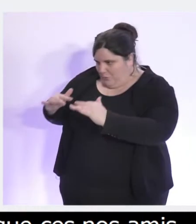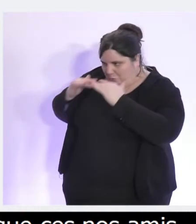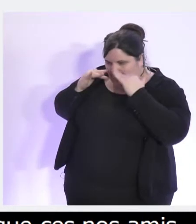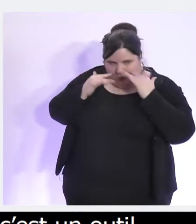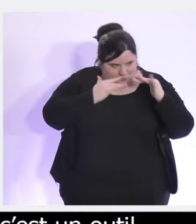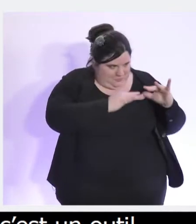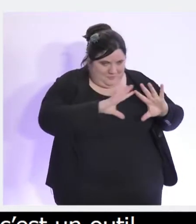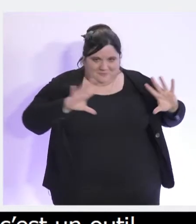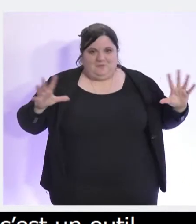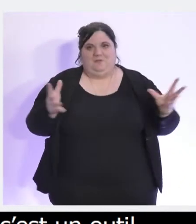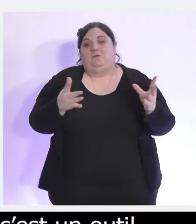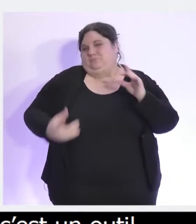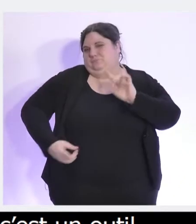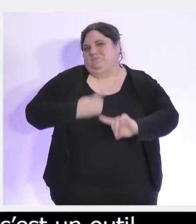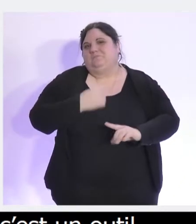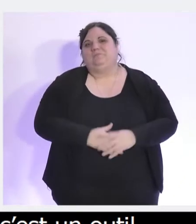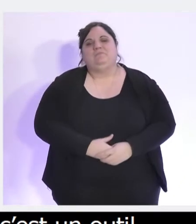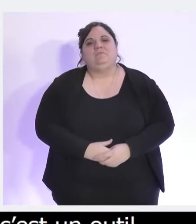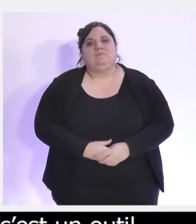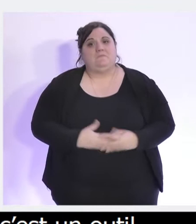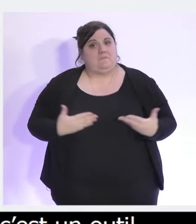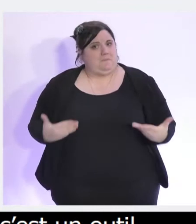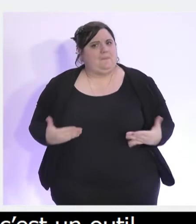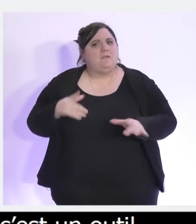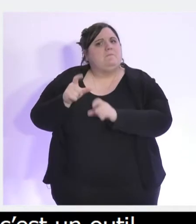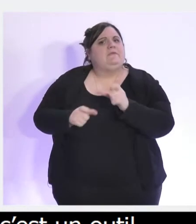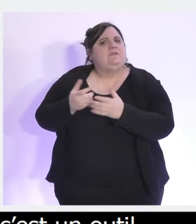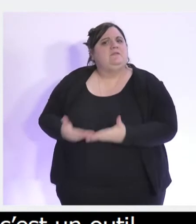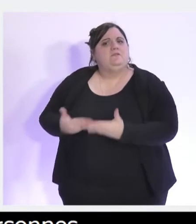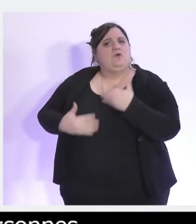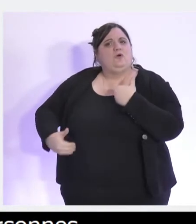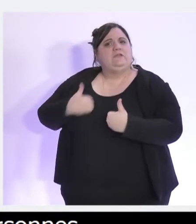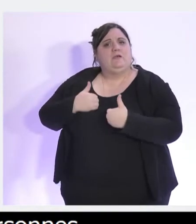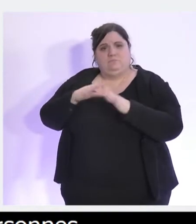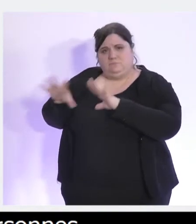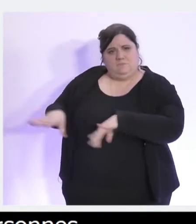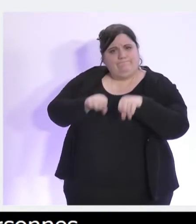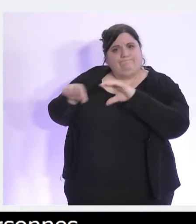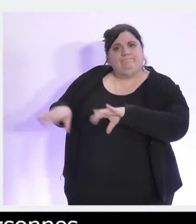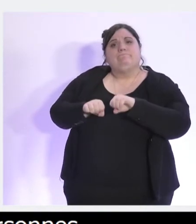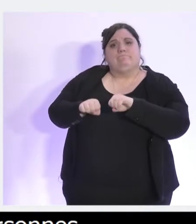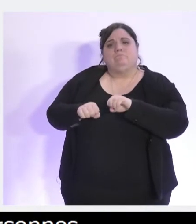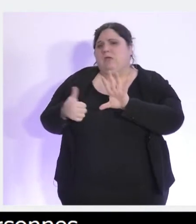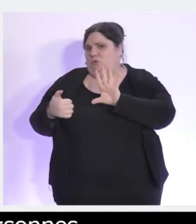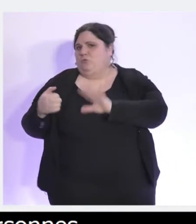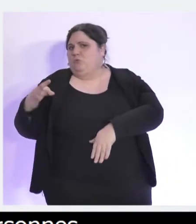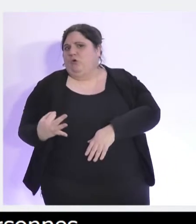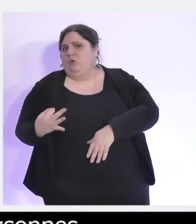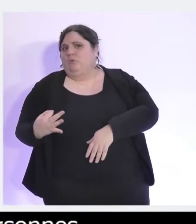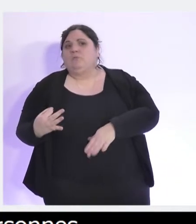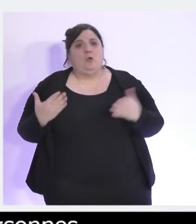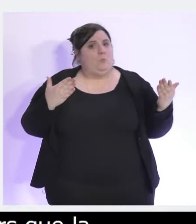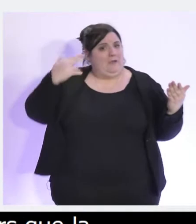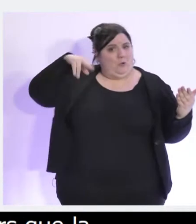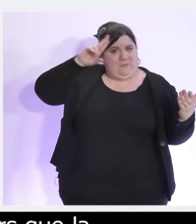about handicapped people working in France, 60%, whereas the European average is under 50%. So we